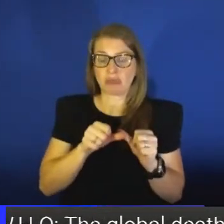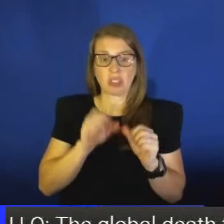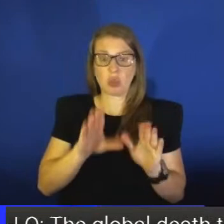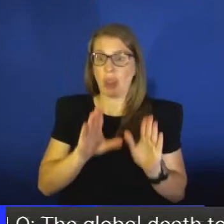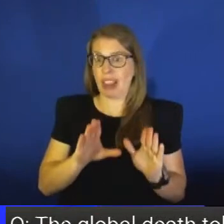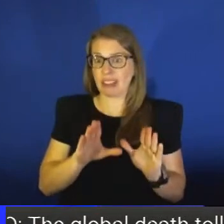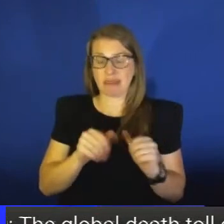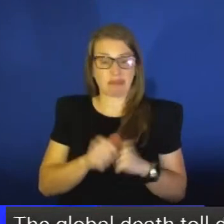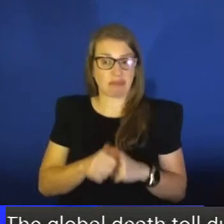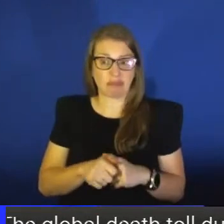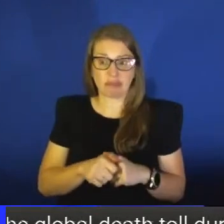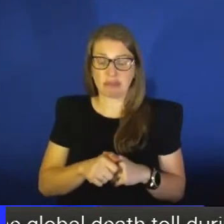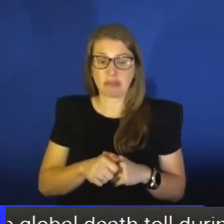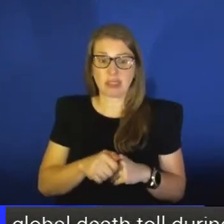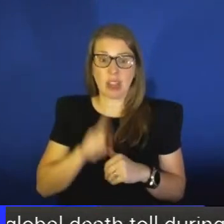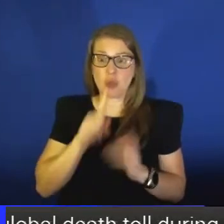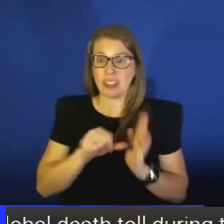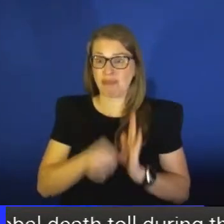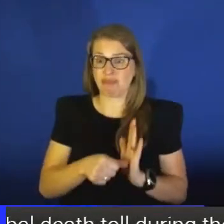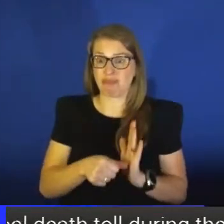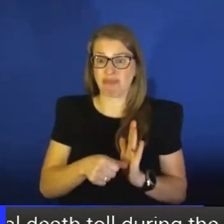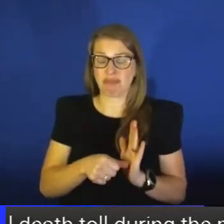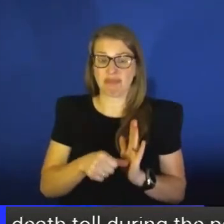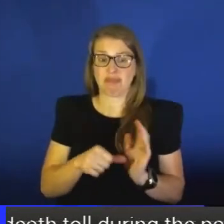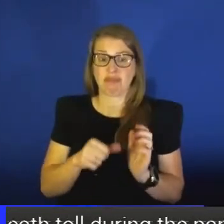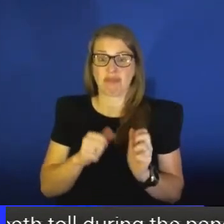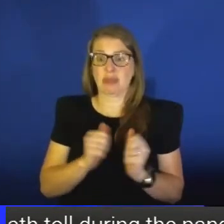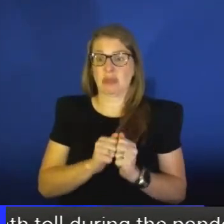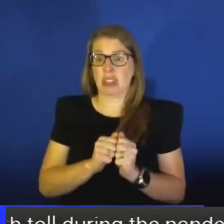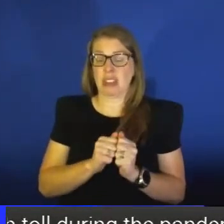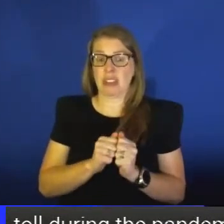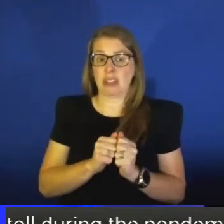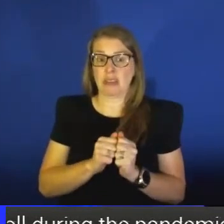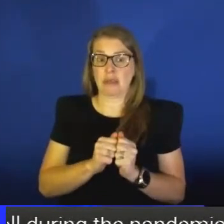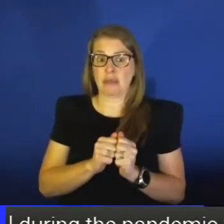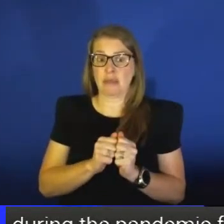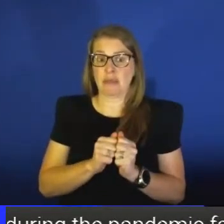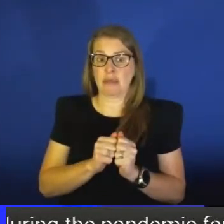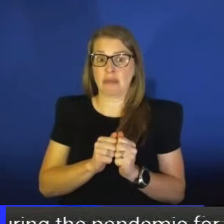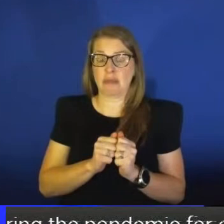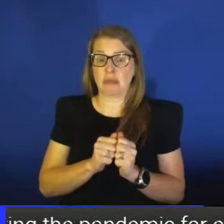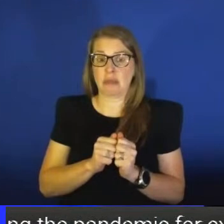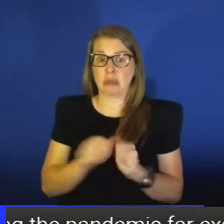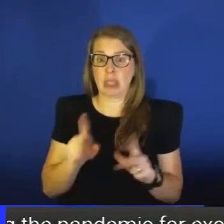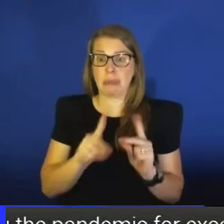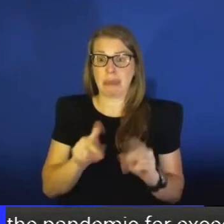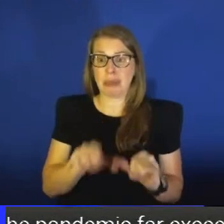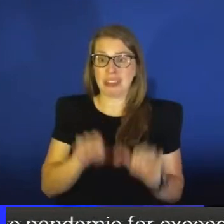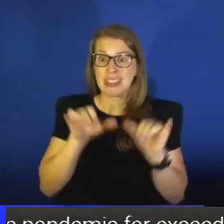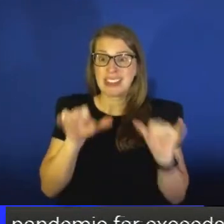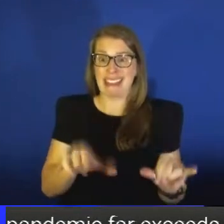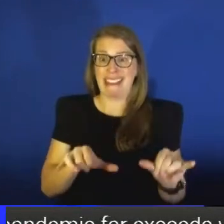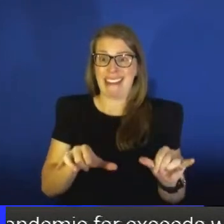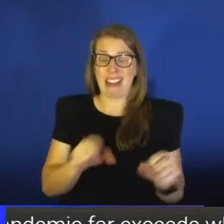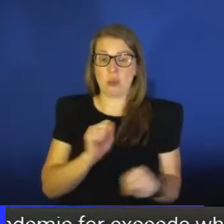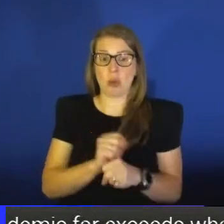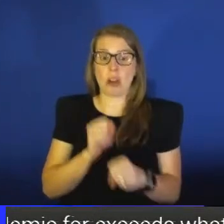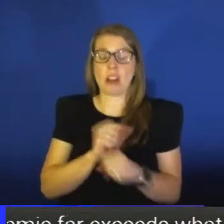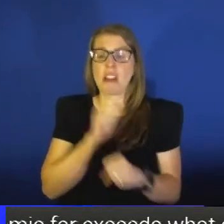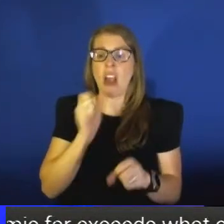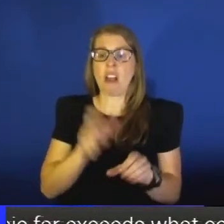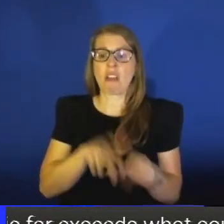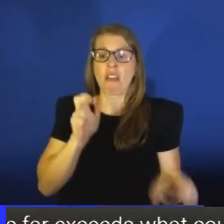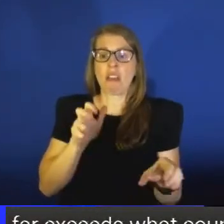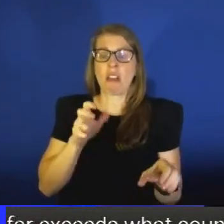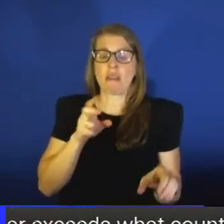really pretty impressed with the way people have they stayed here. They didn't say, man, I'm headed